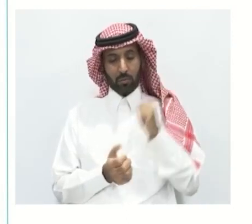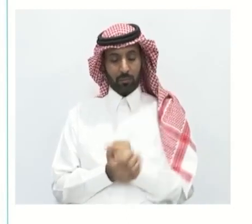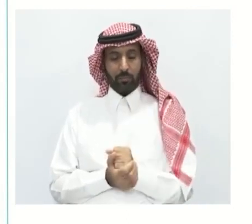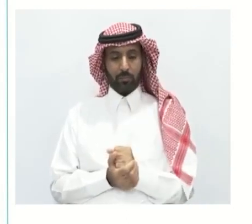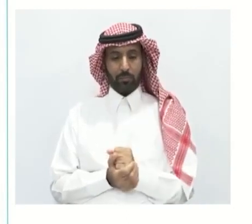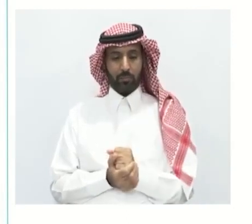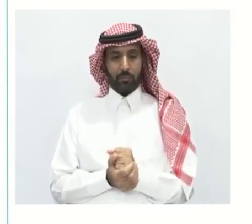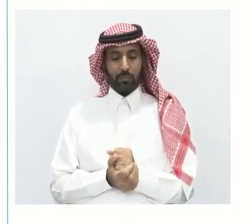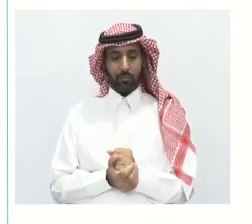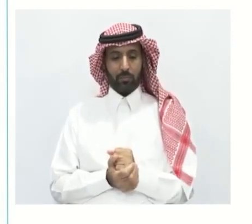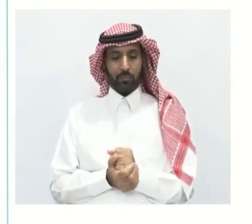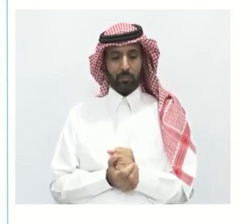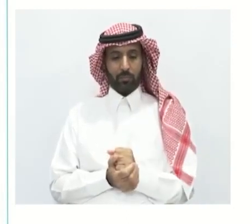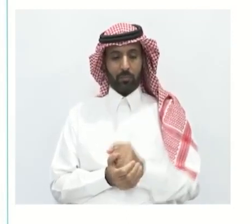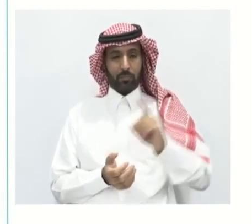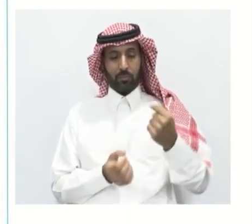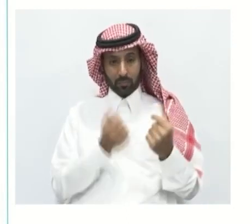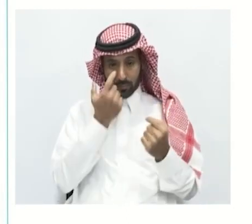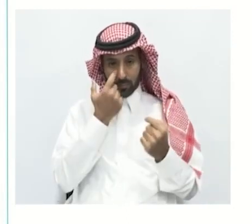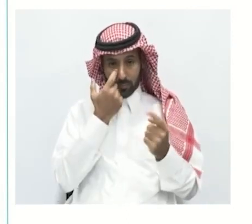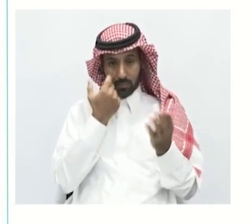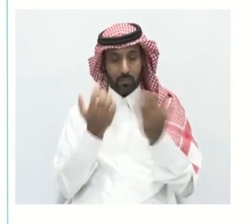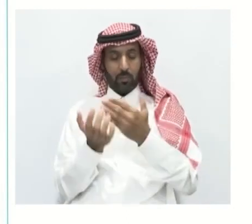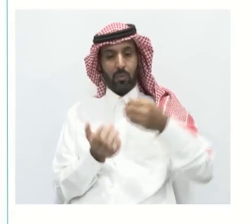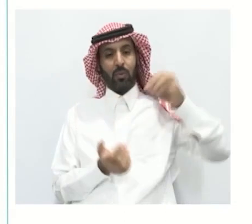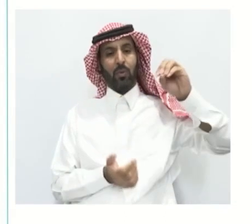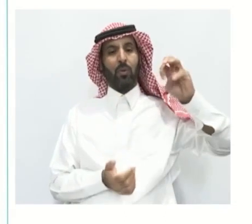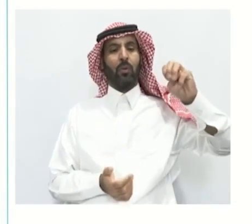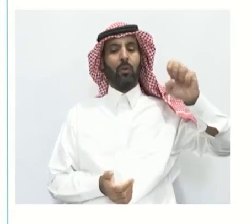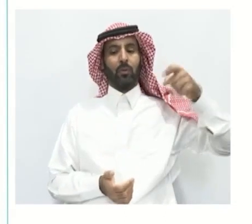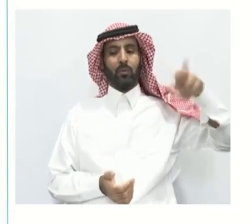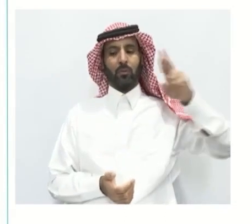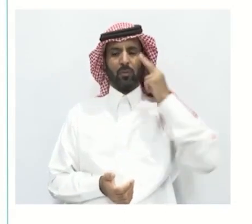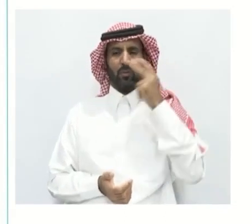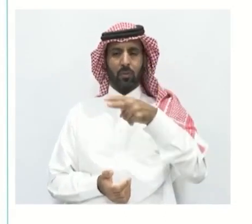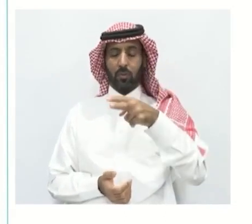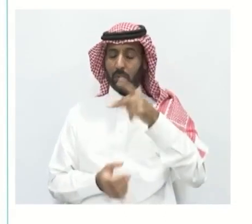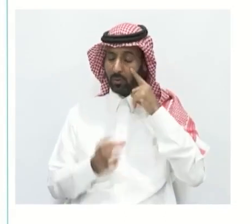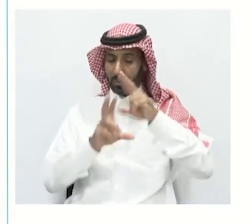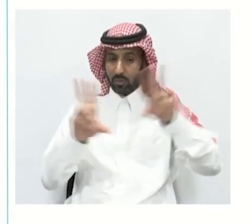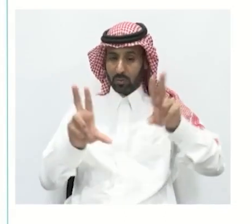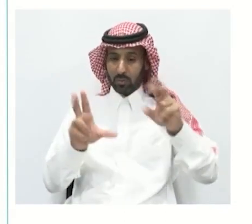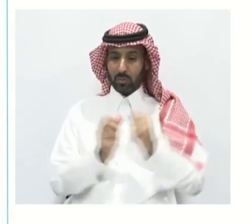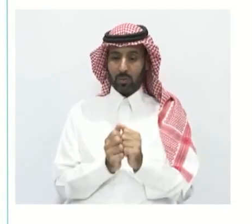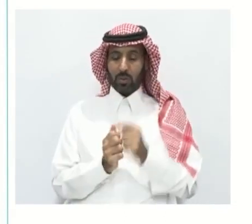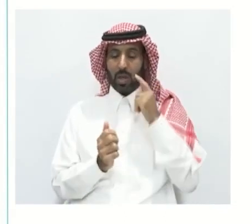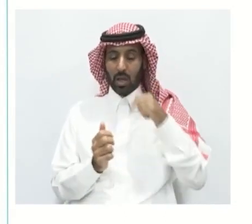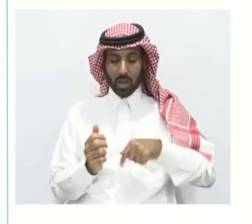else. So, the first one here, Umar watched TV every day. Now he goes to the